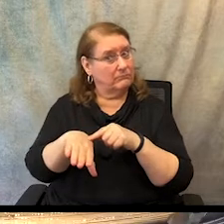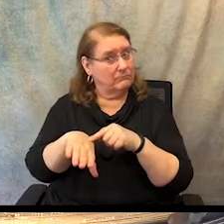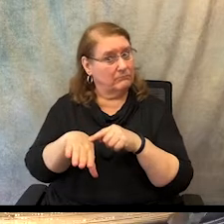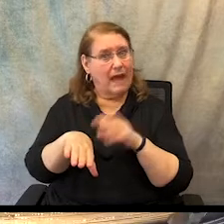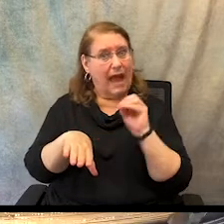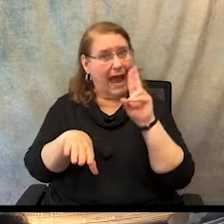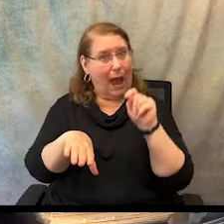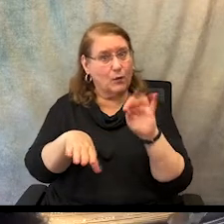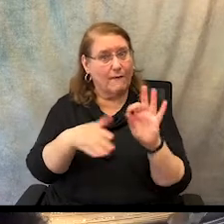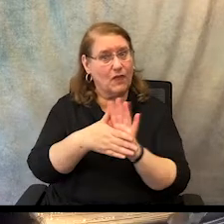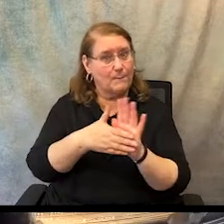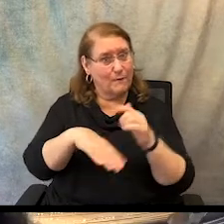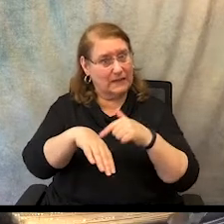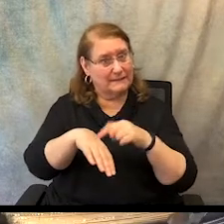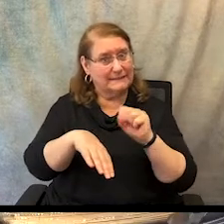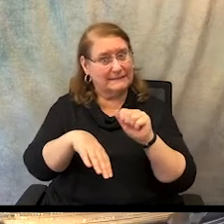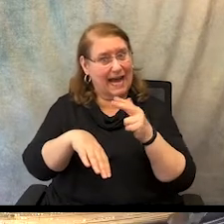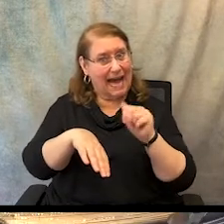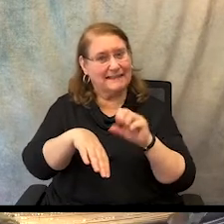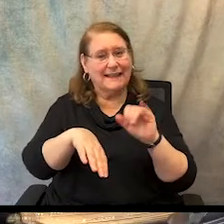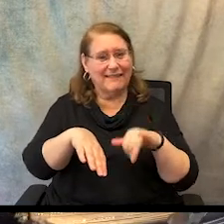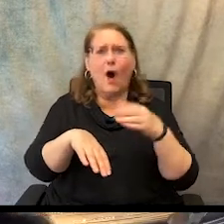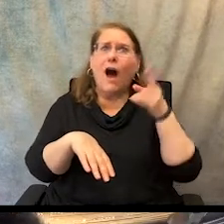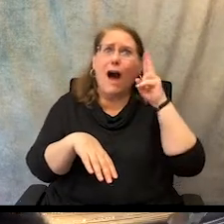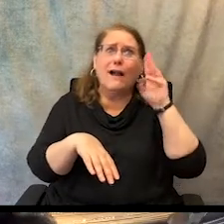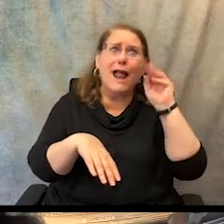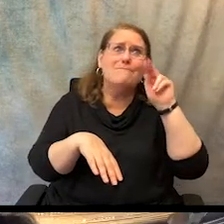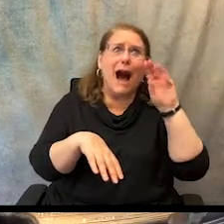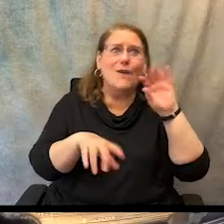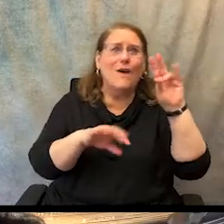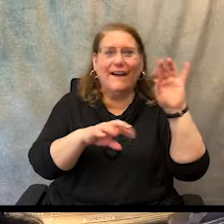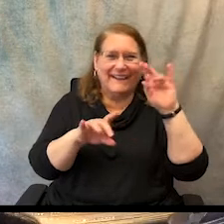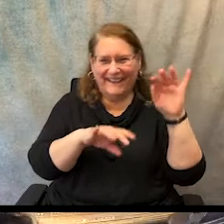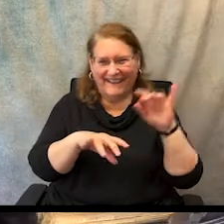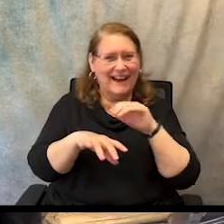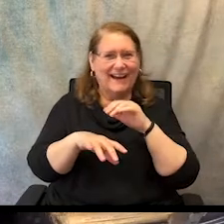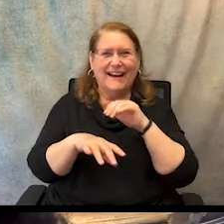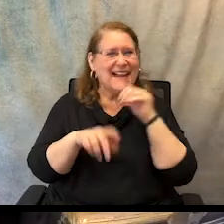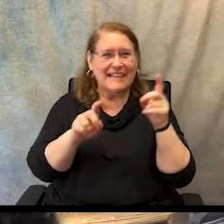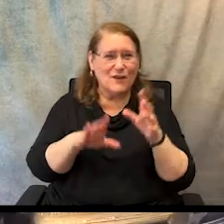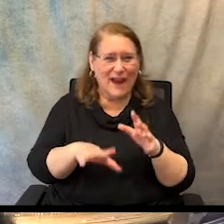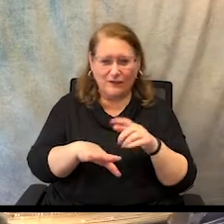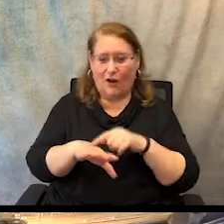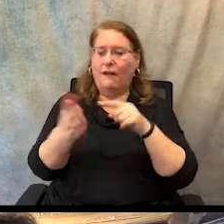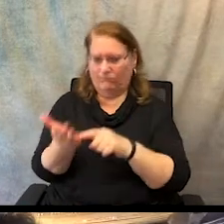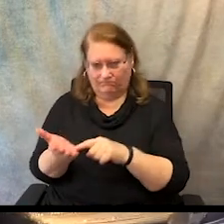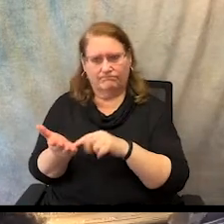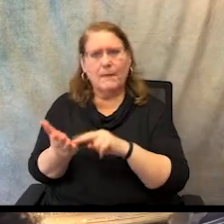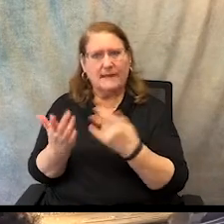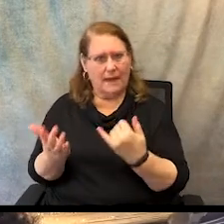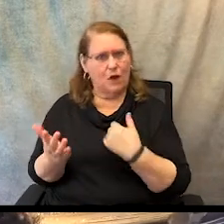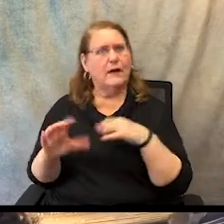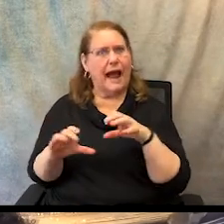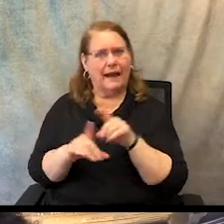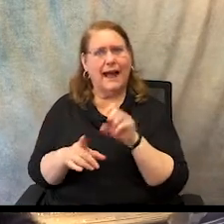like this was, he was out of the movie and he was Sarhat. Then we were talking, Uncle Mano, I was not the Mr. Director. And exactly. And